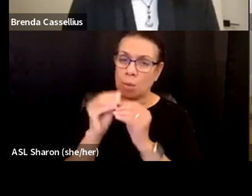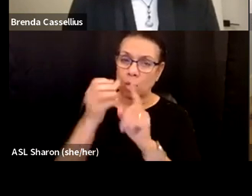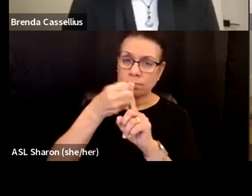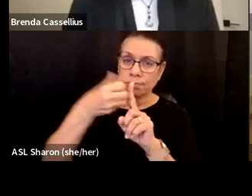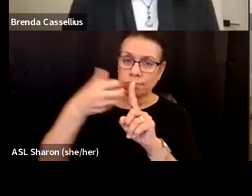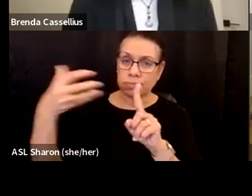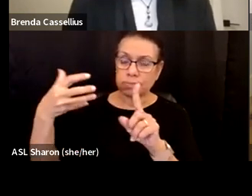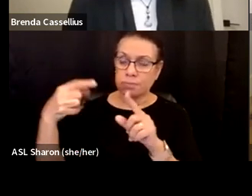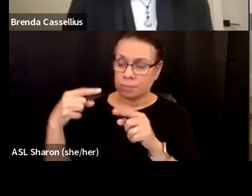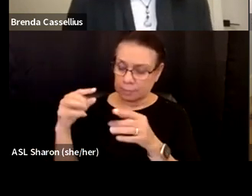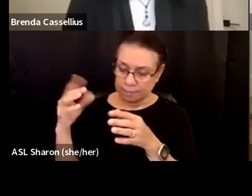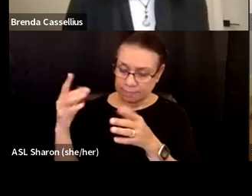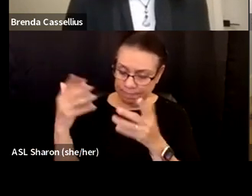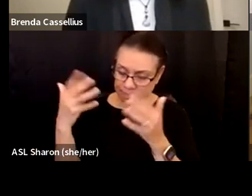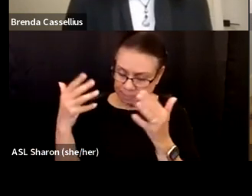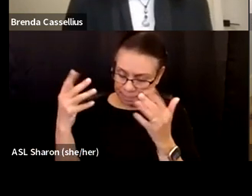uh